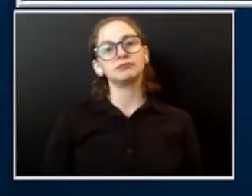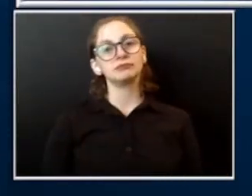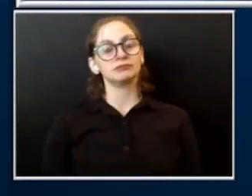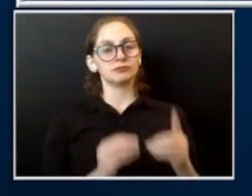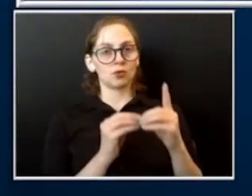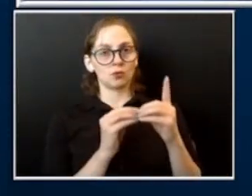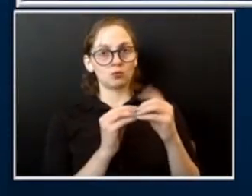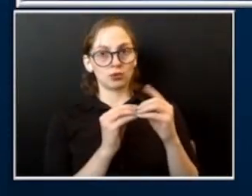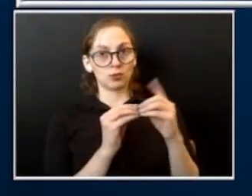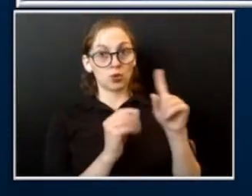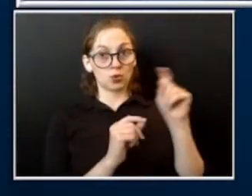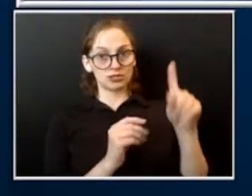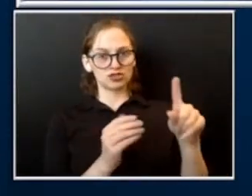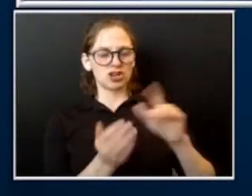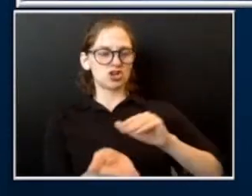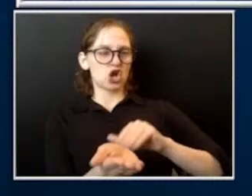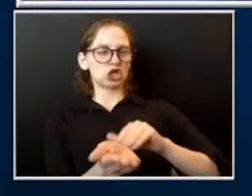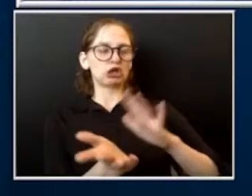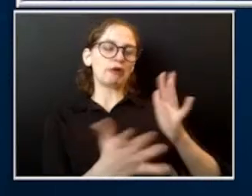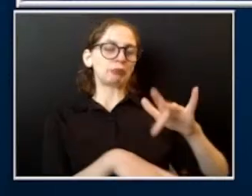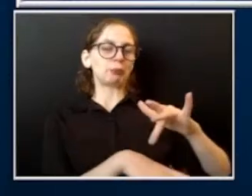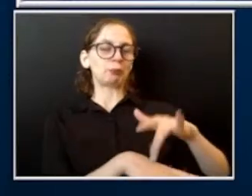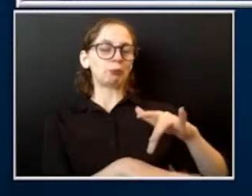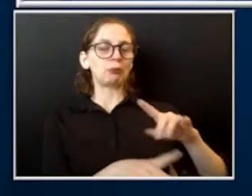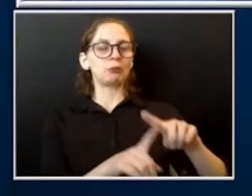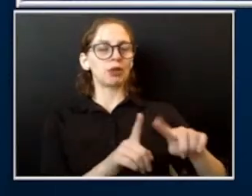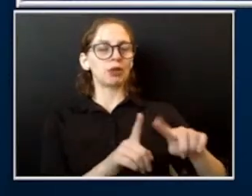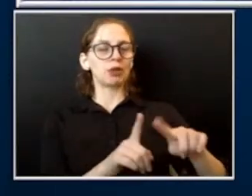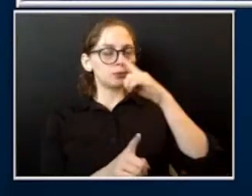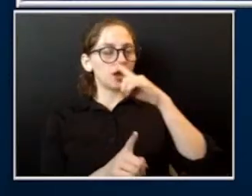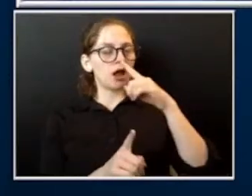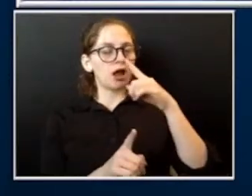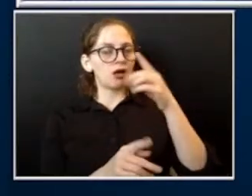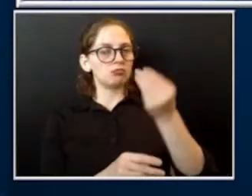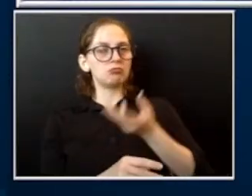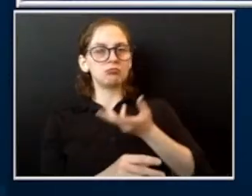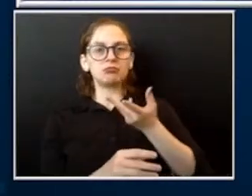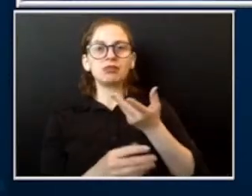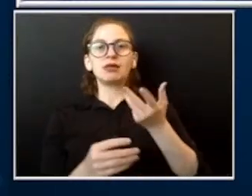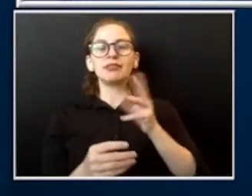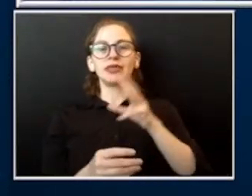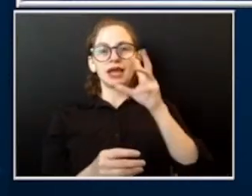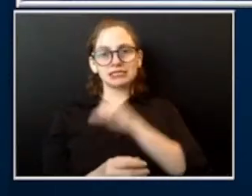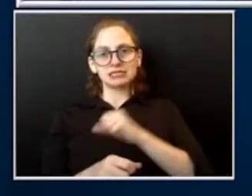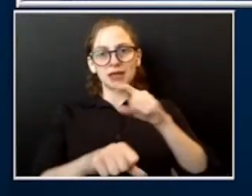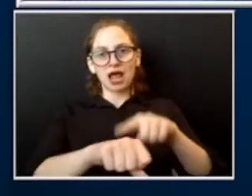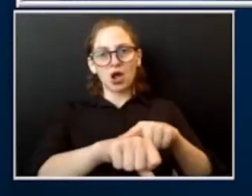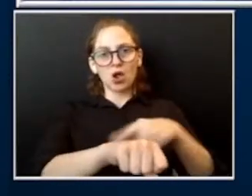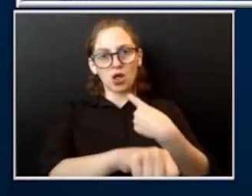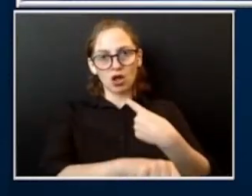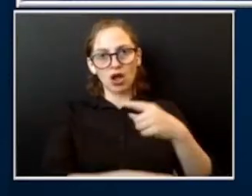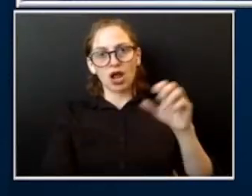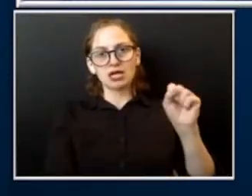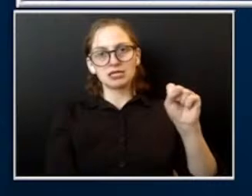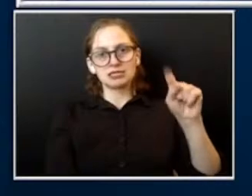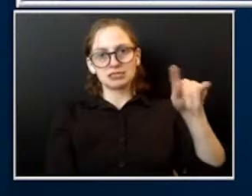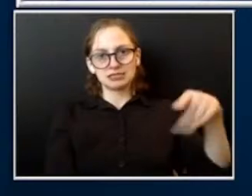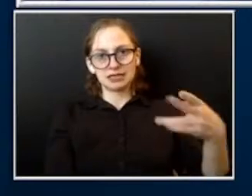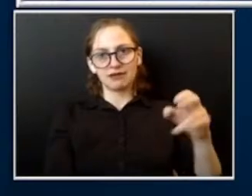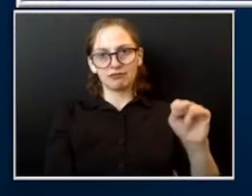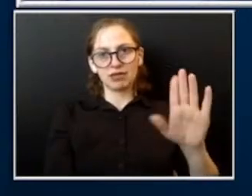this. Can you give just refresh us on the estimate of how long Steve's donated kidney will last